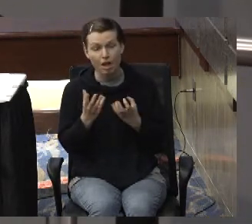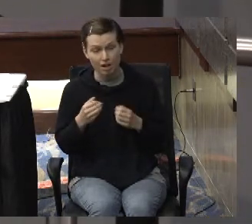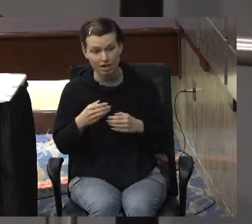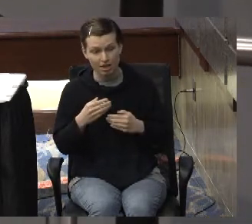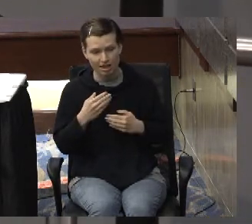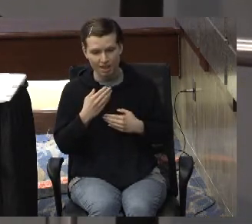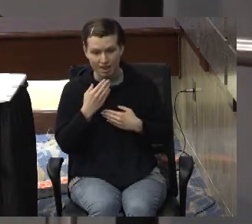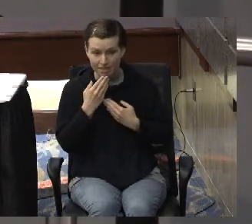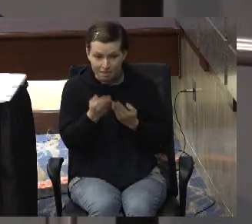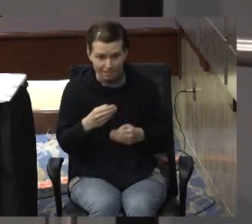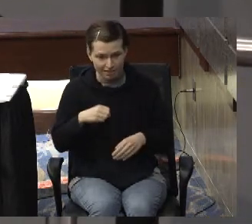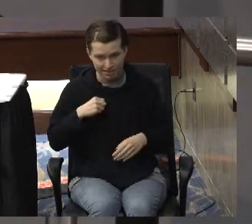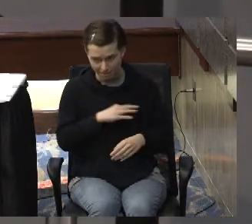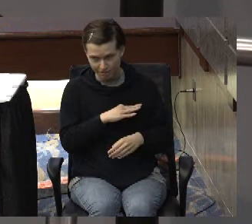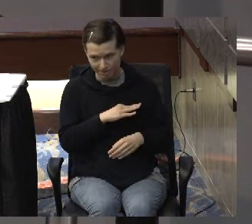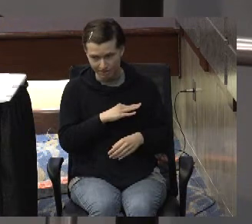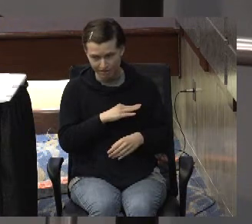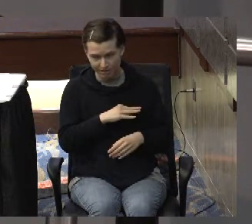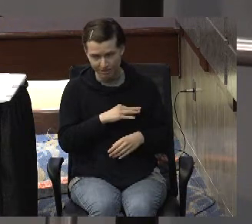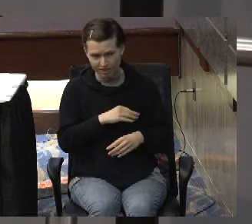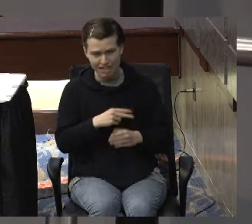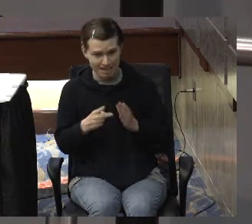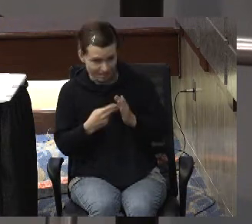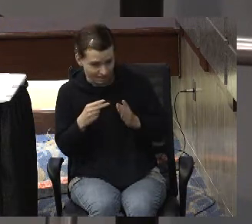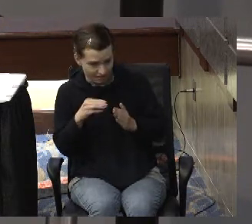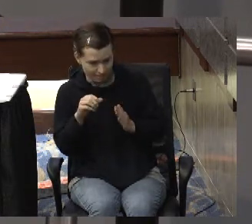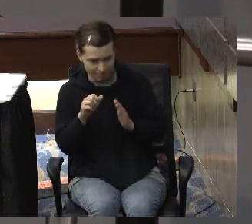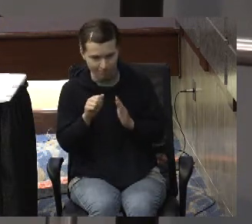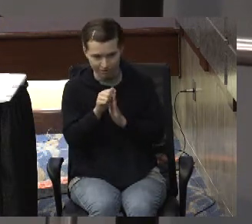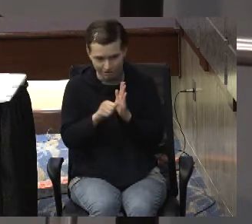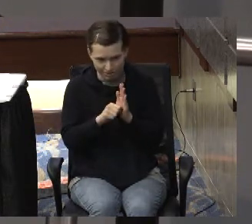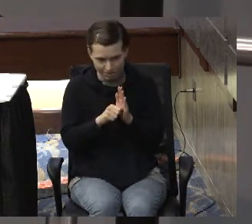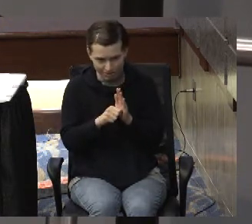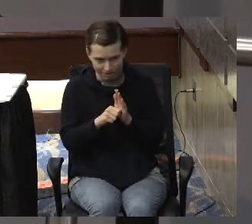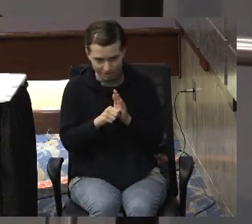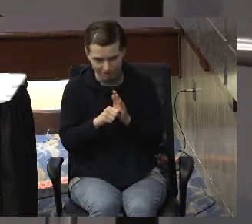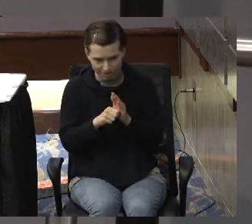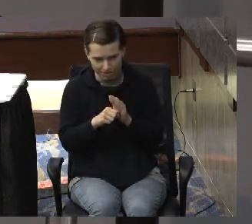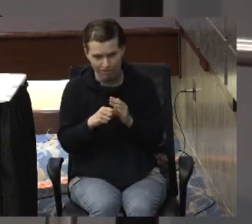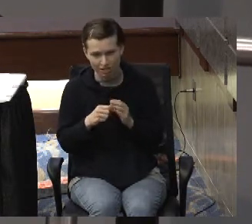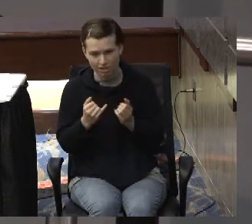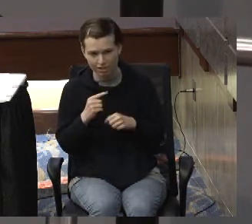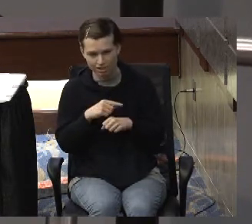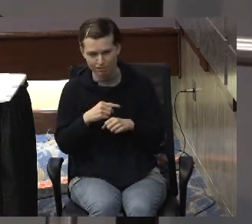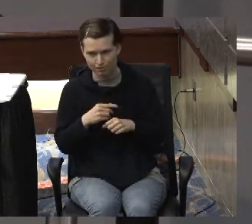is the second time this has been on the agenda. A lot more information this time. Awesome.